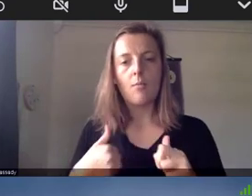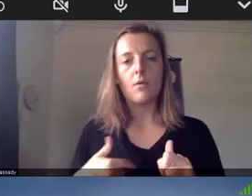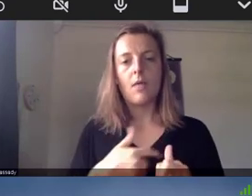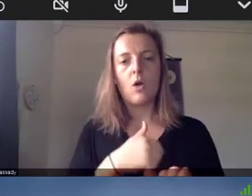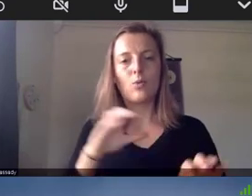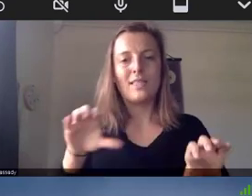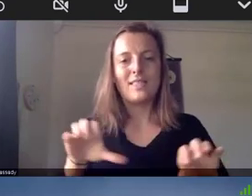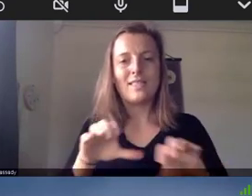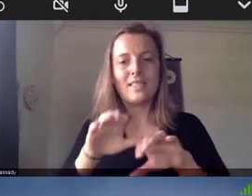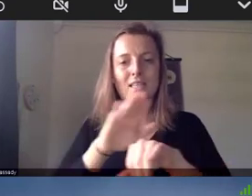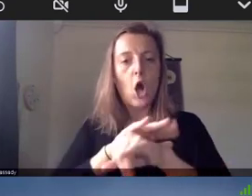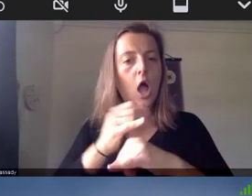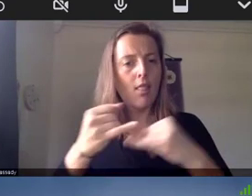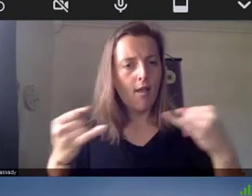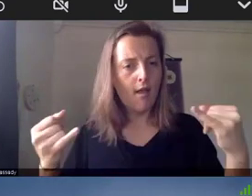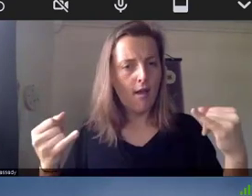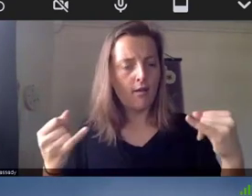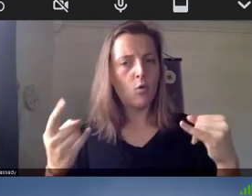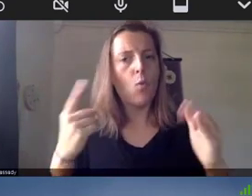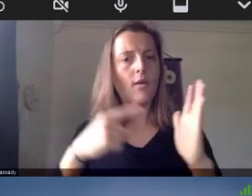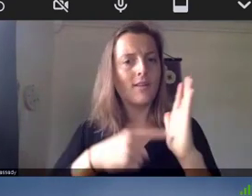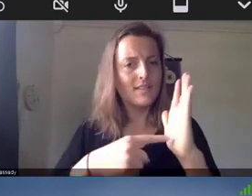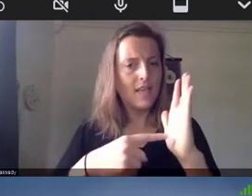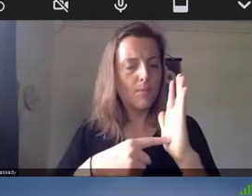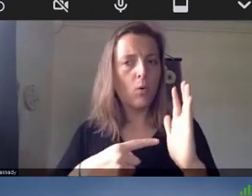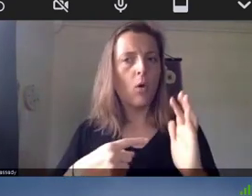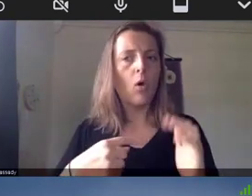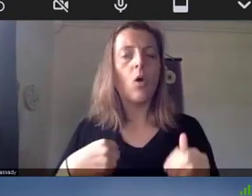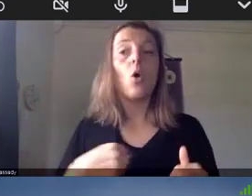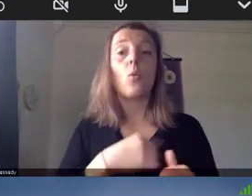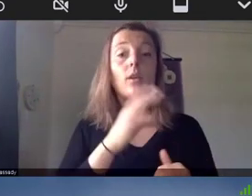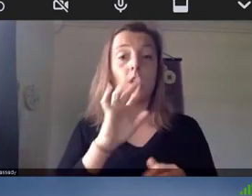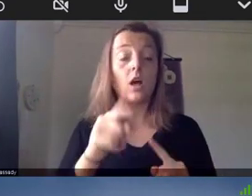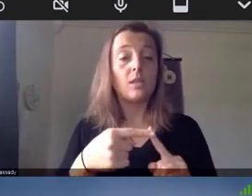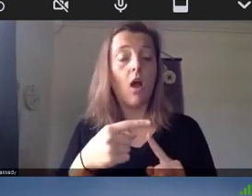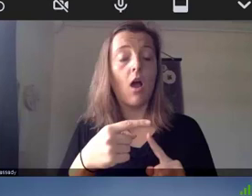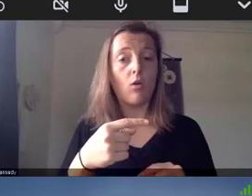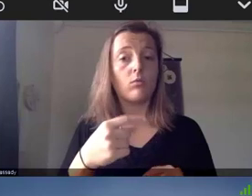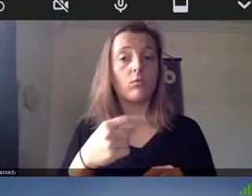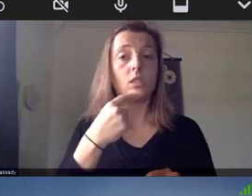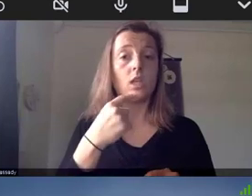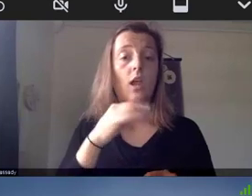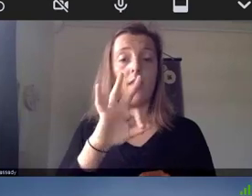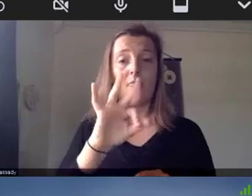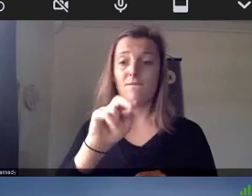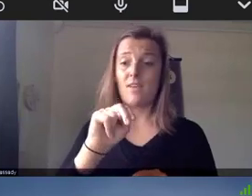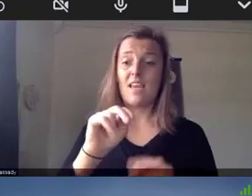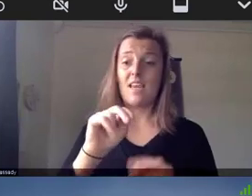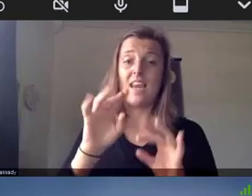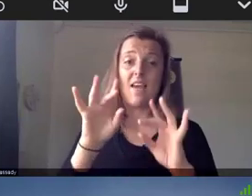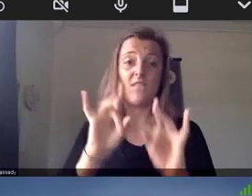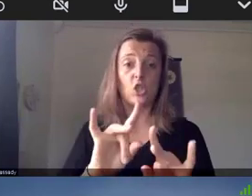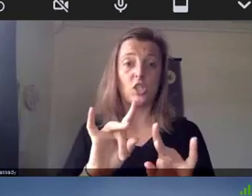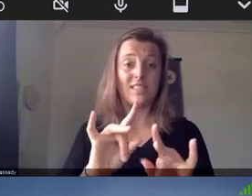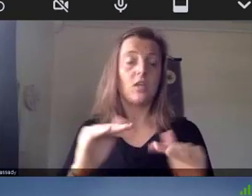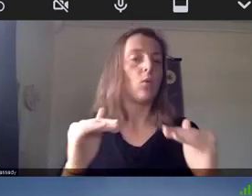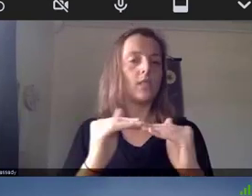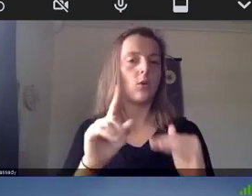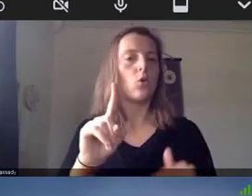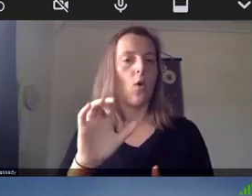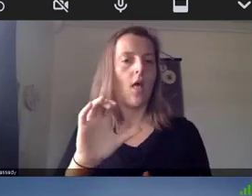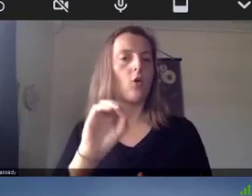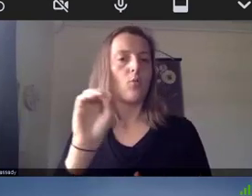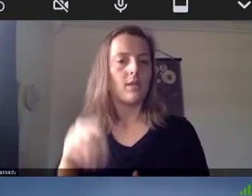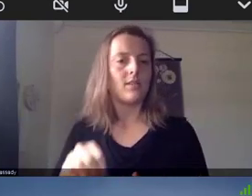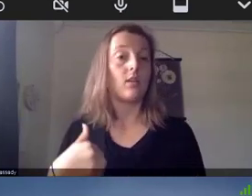talked about, I mean, we did say that the fin efficiency was 100%. So in that case, we